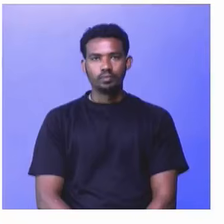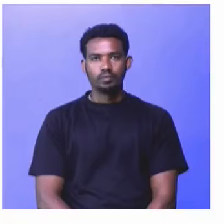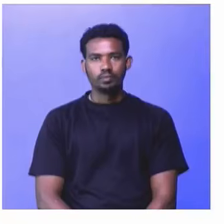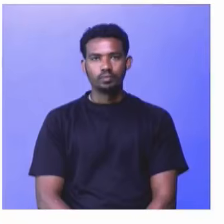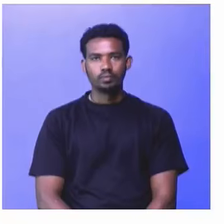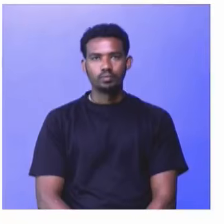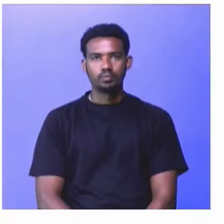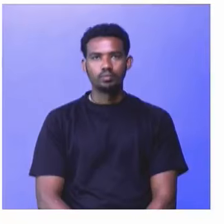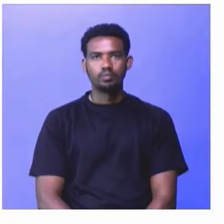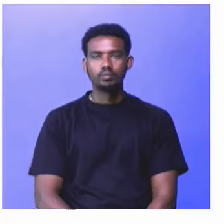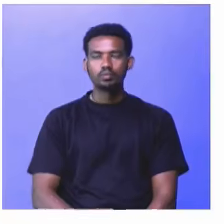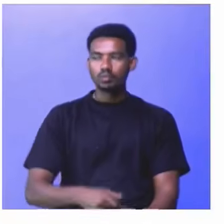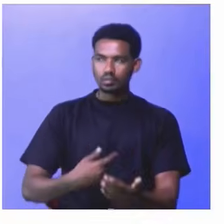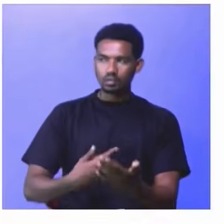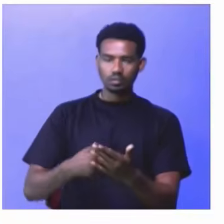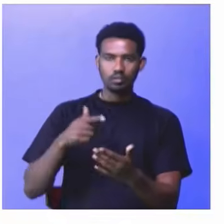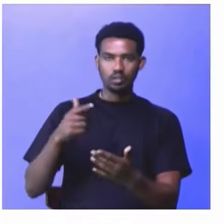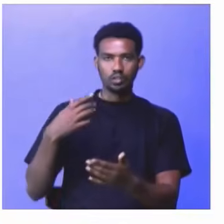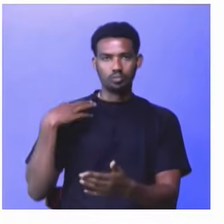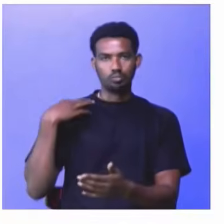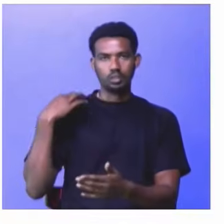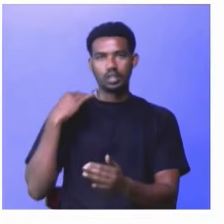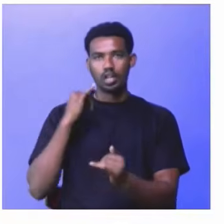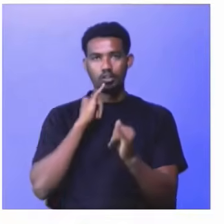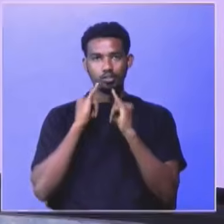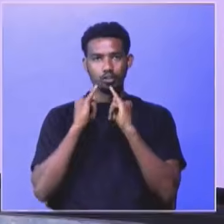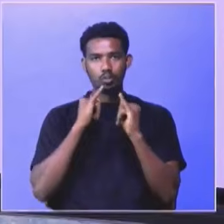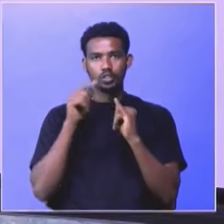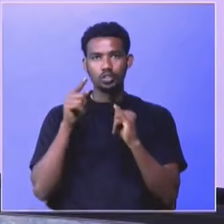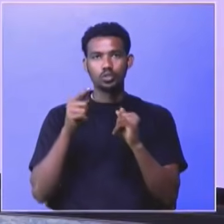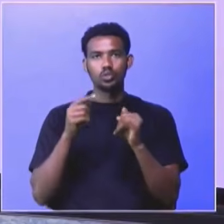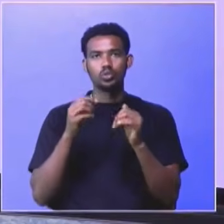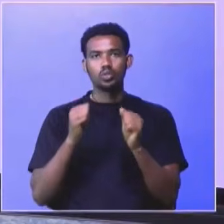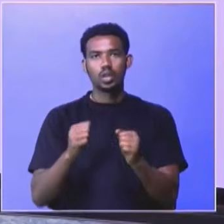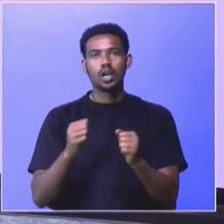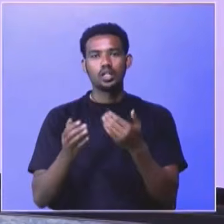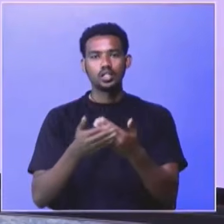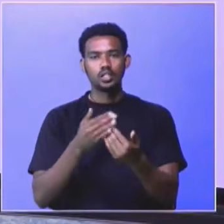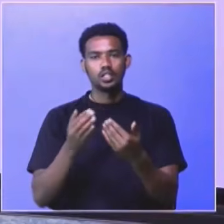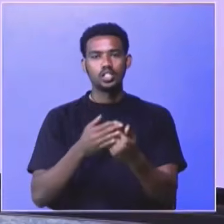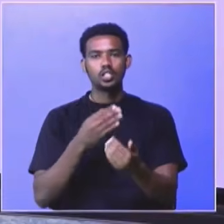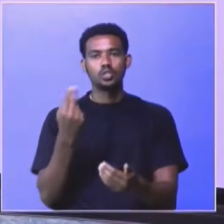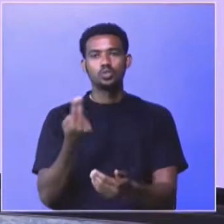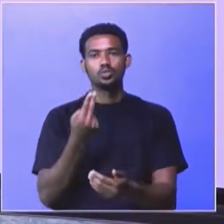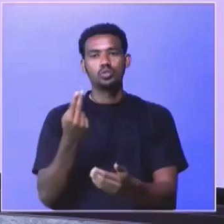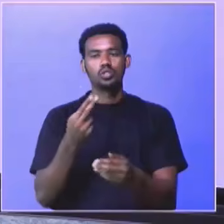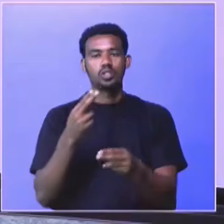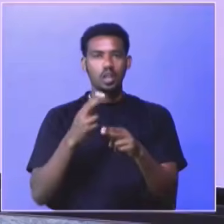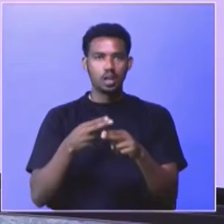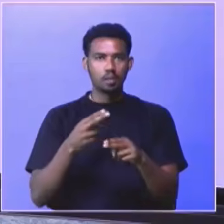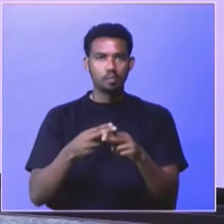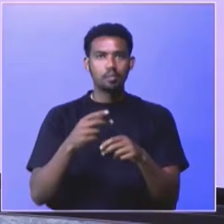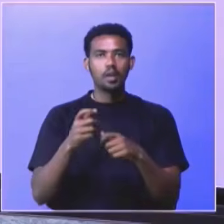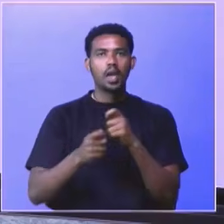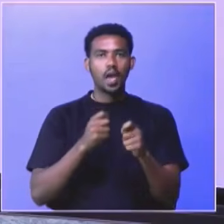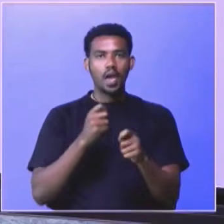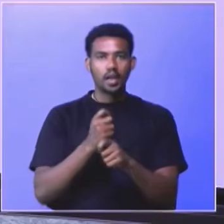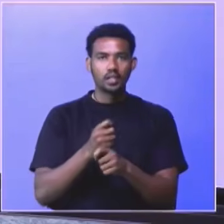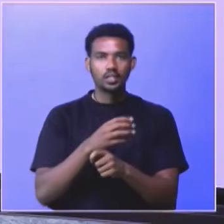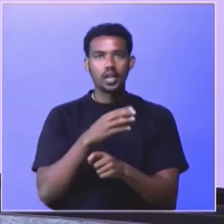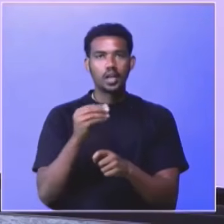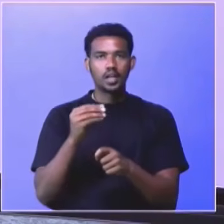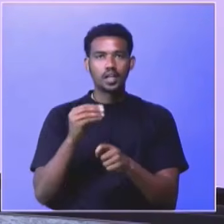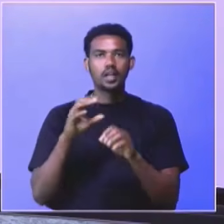old. This is your personal information, students. You can easily introduce by using your name, age,